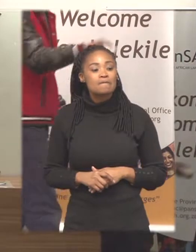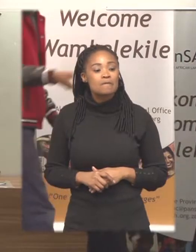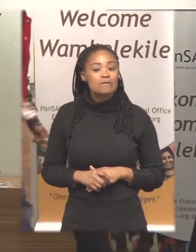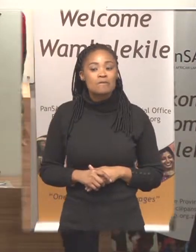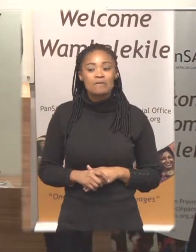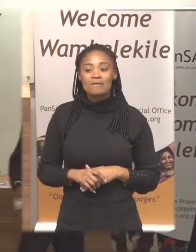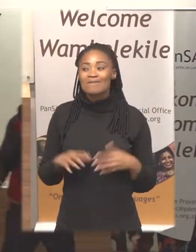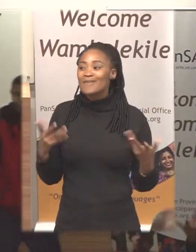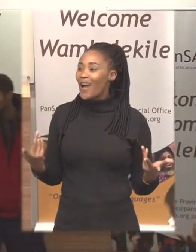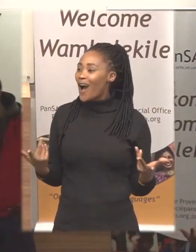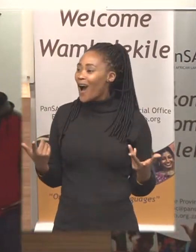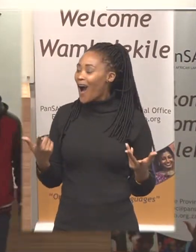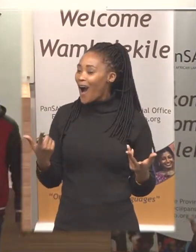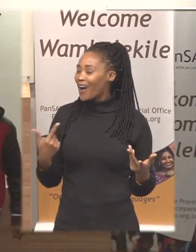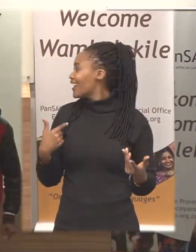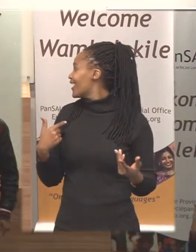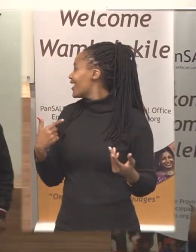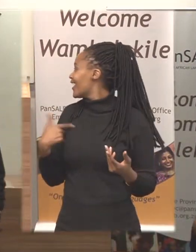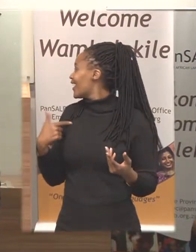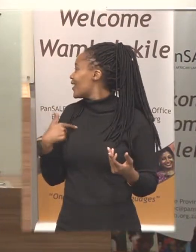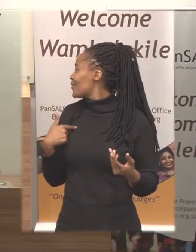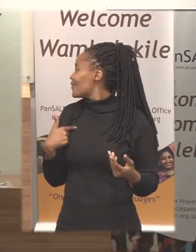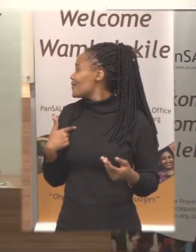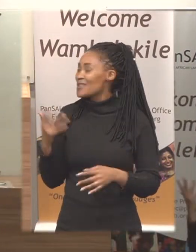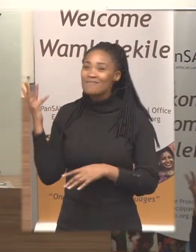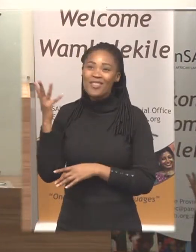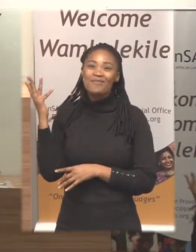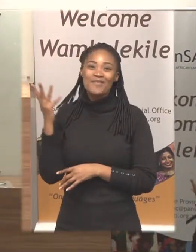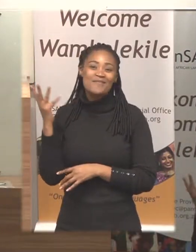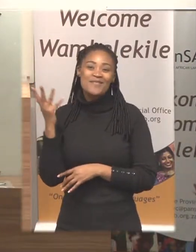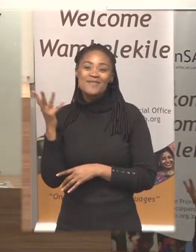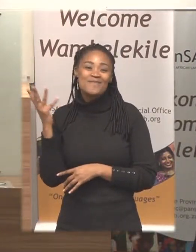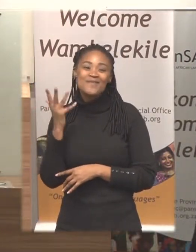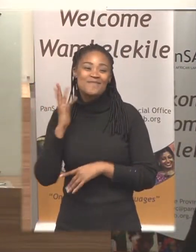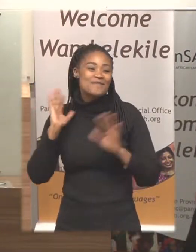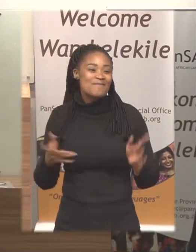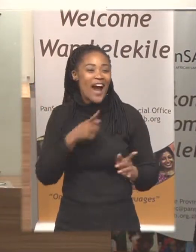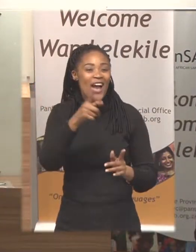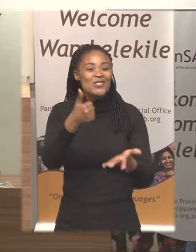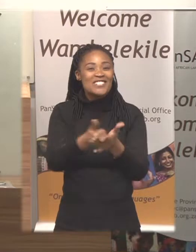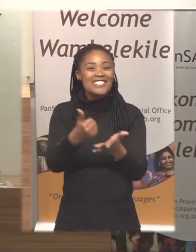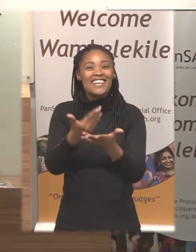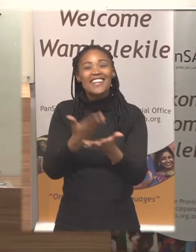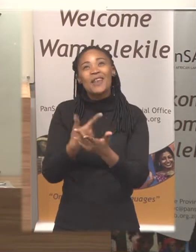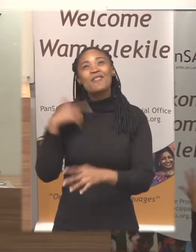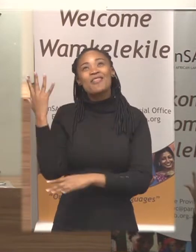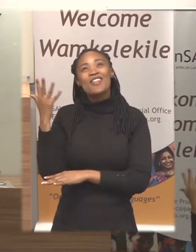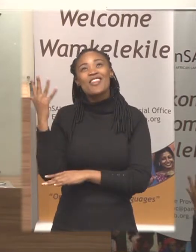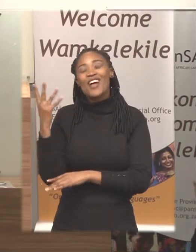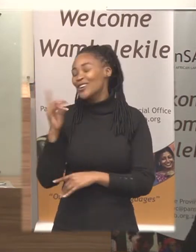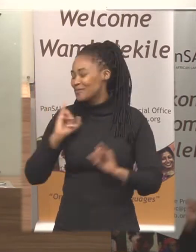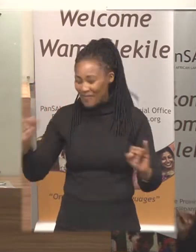Oh, I was getting into my swing there. You see, I can talk for 40 minutes and you just have to sit. How horrible.